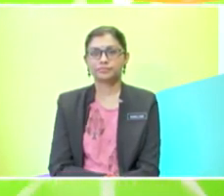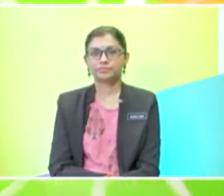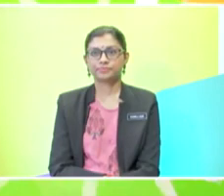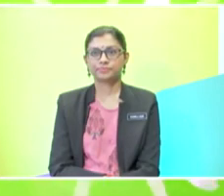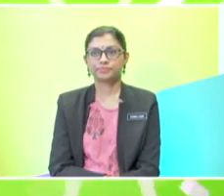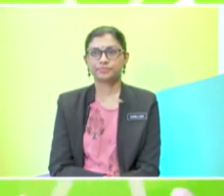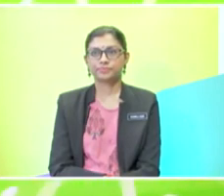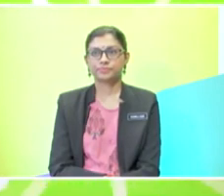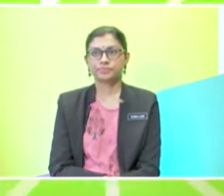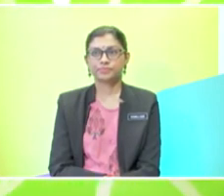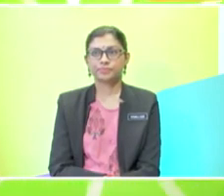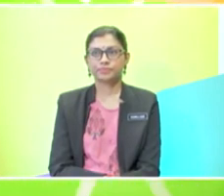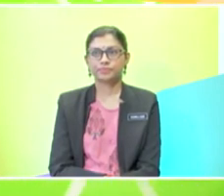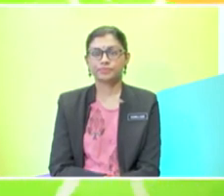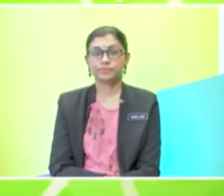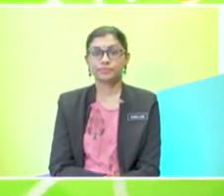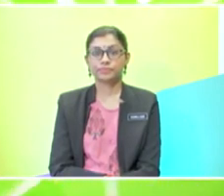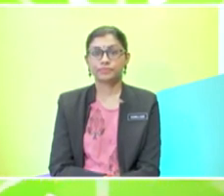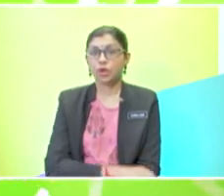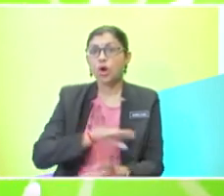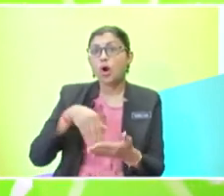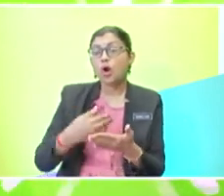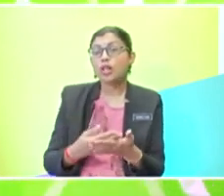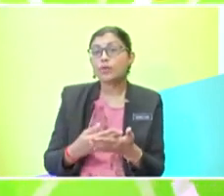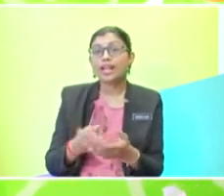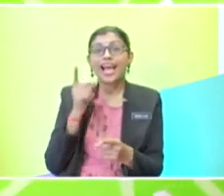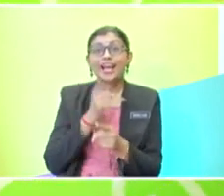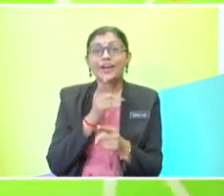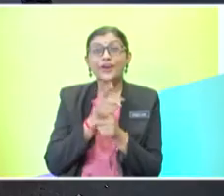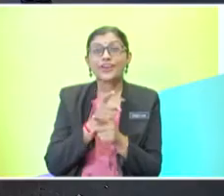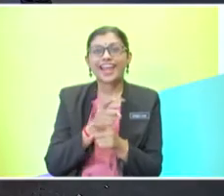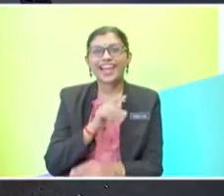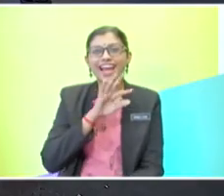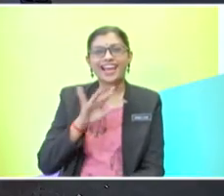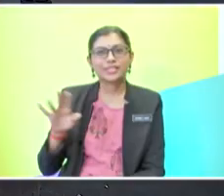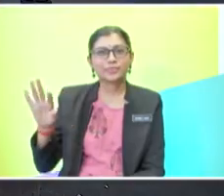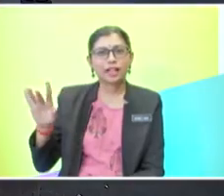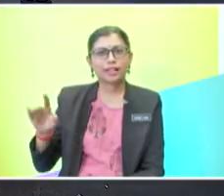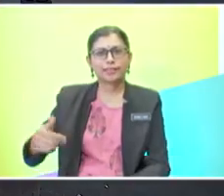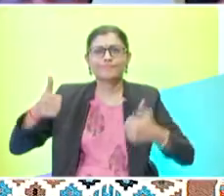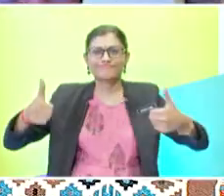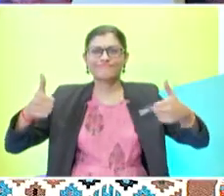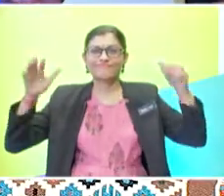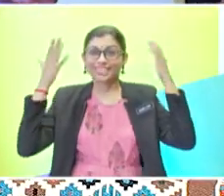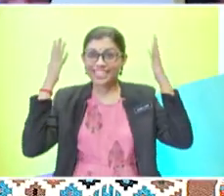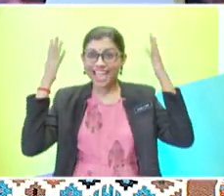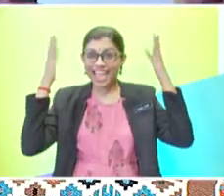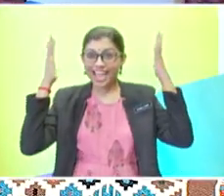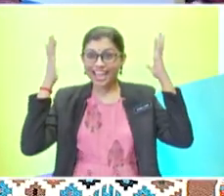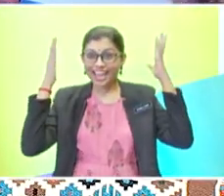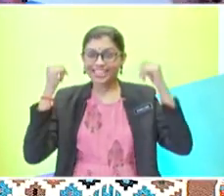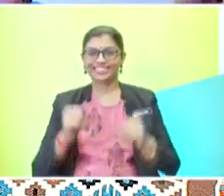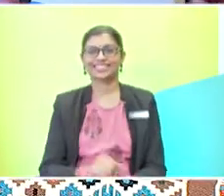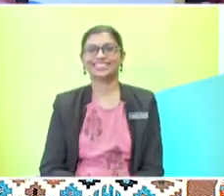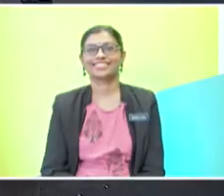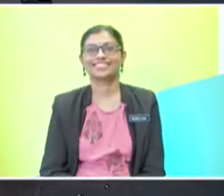Ryan, mushrooms. Okay, good. All four of them got the word correct. Yay! Well done. Well done.